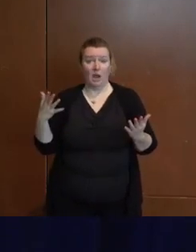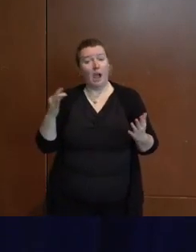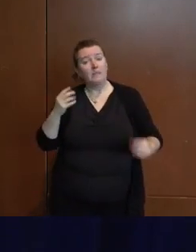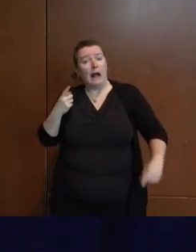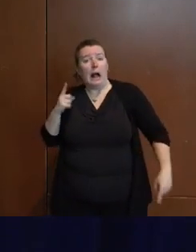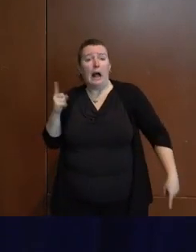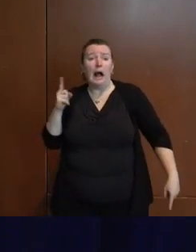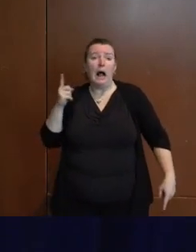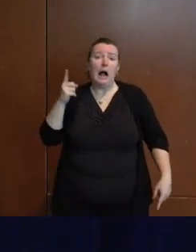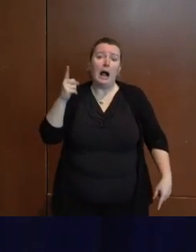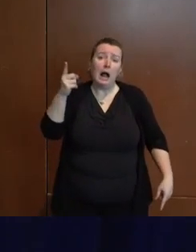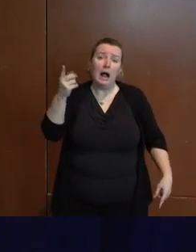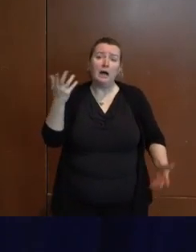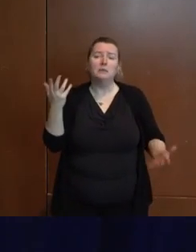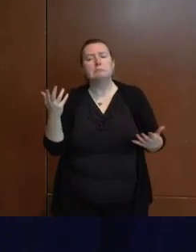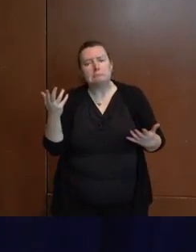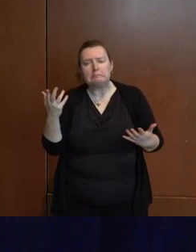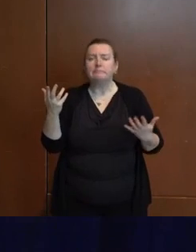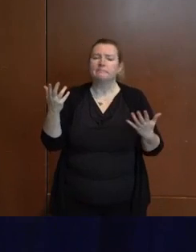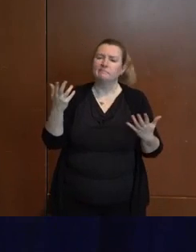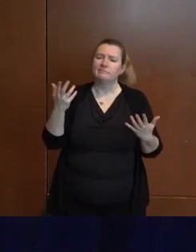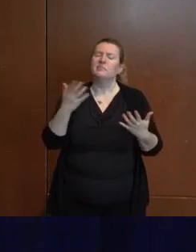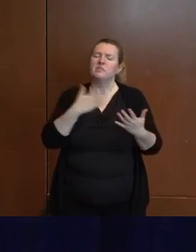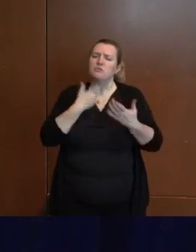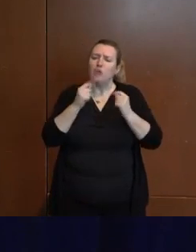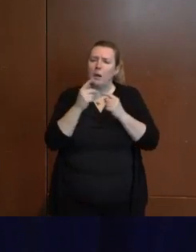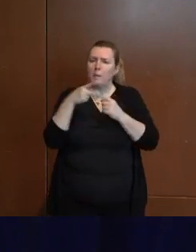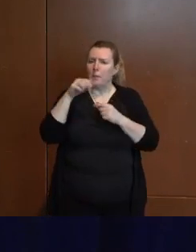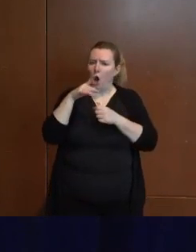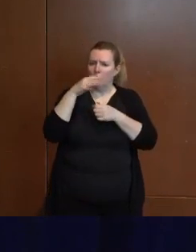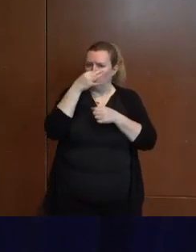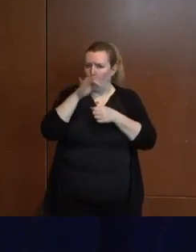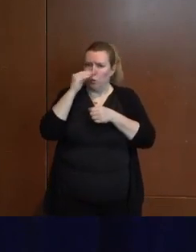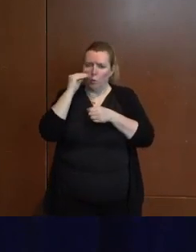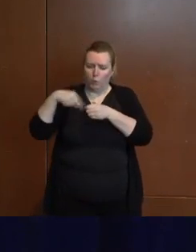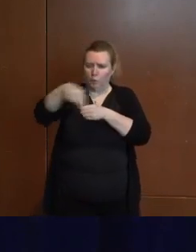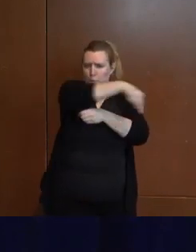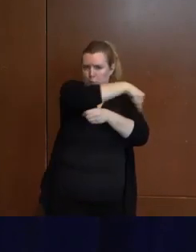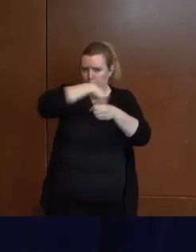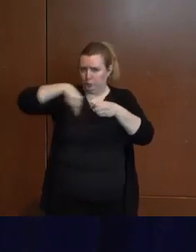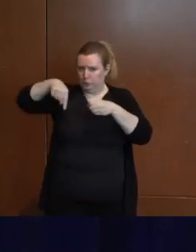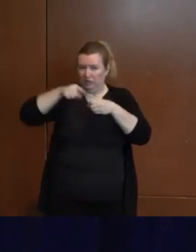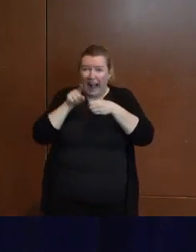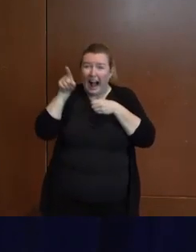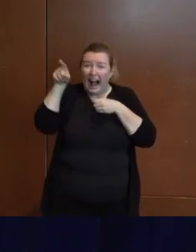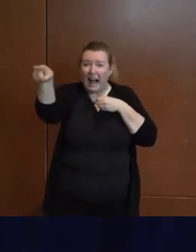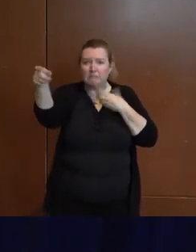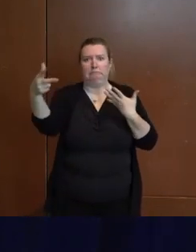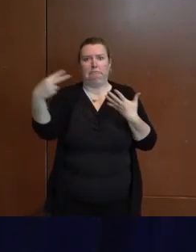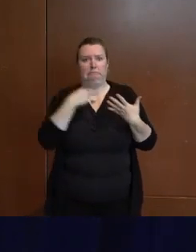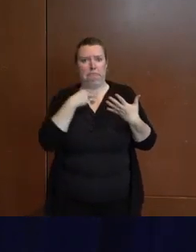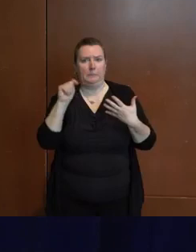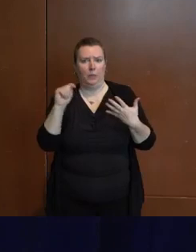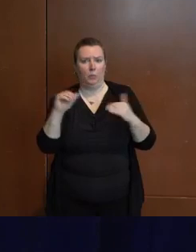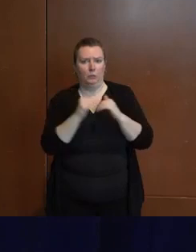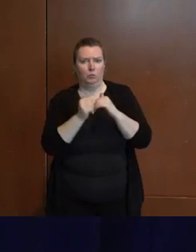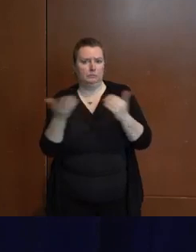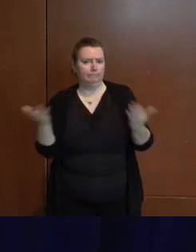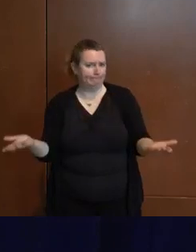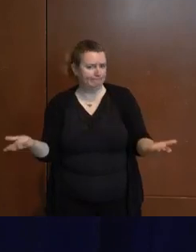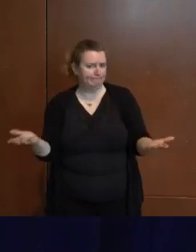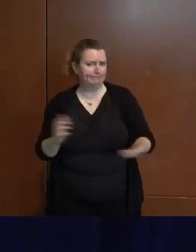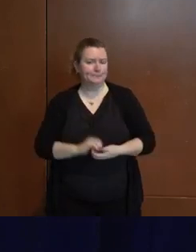parks or other areas, visitors must practice social distancing. Go solo or with your immediate